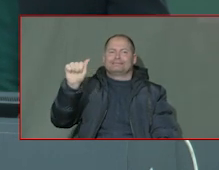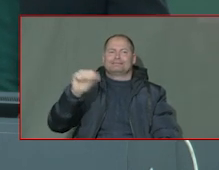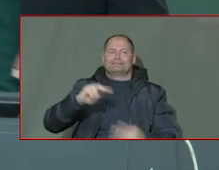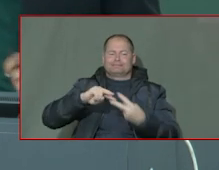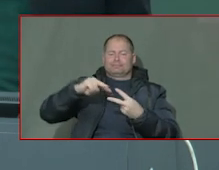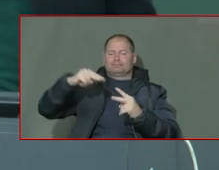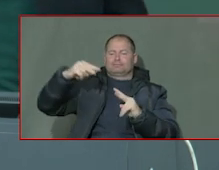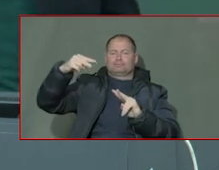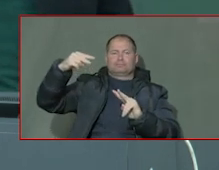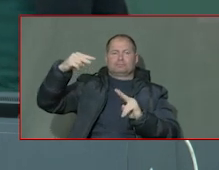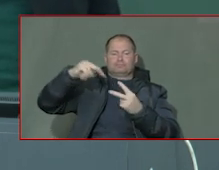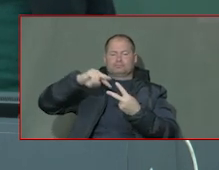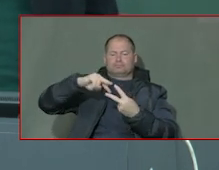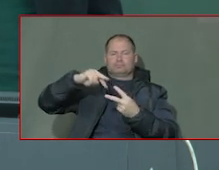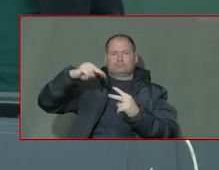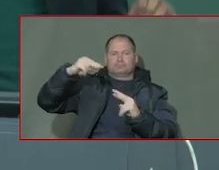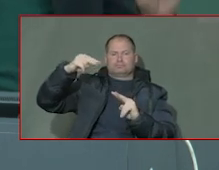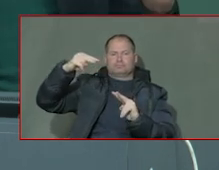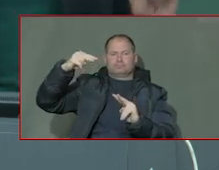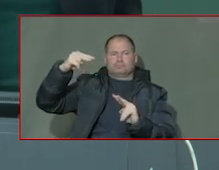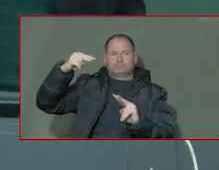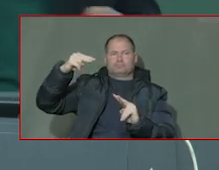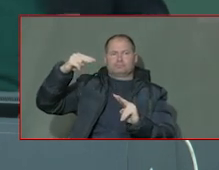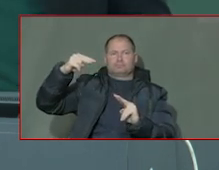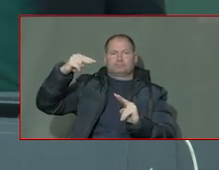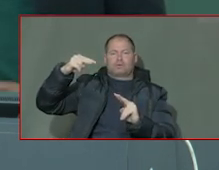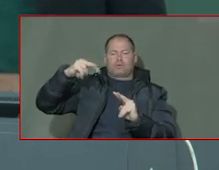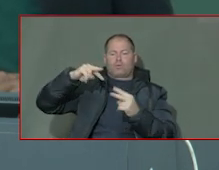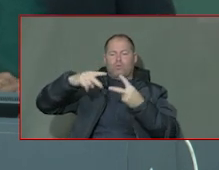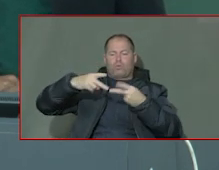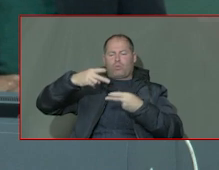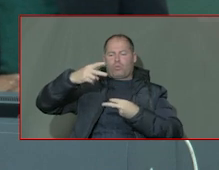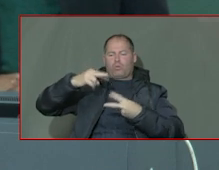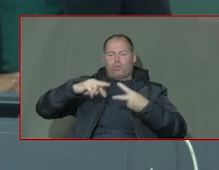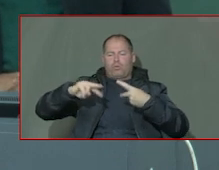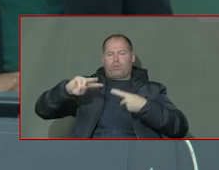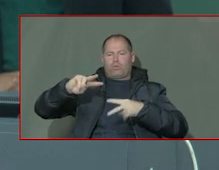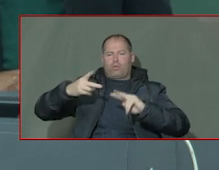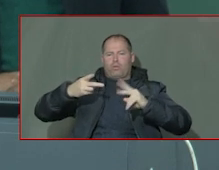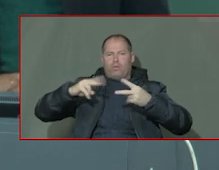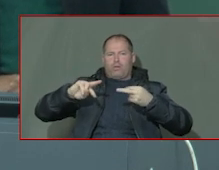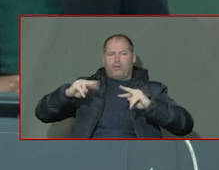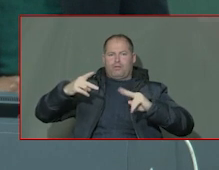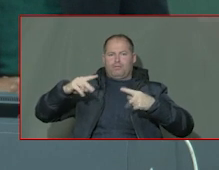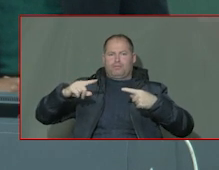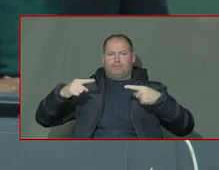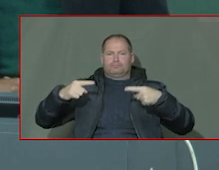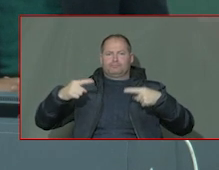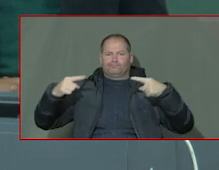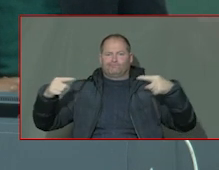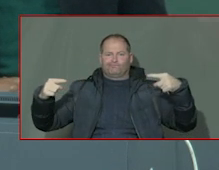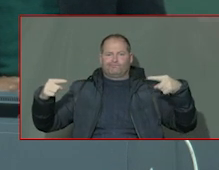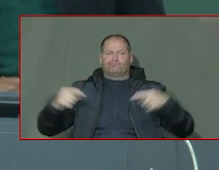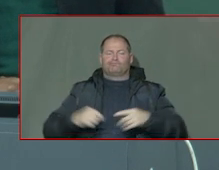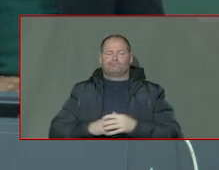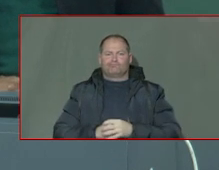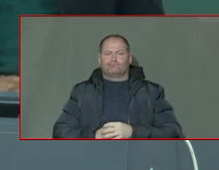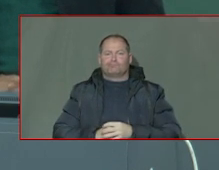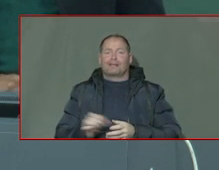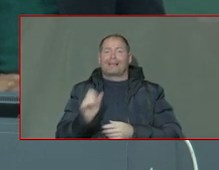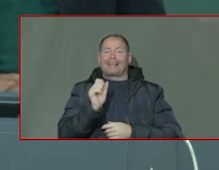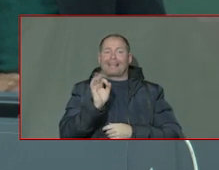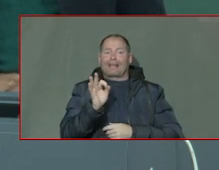or the double helix DNA unwinds. If you just write the